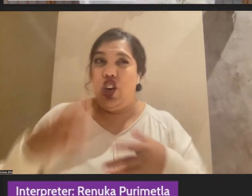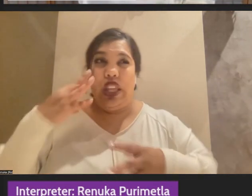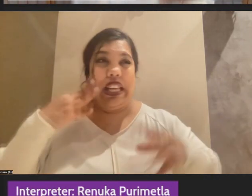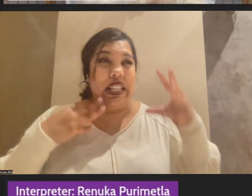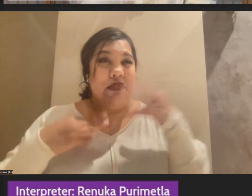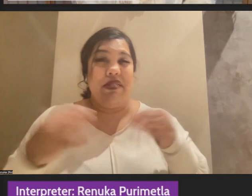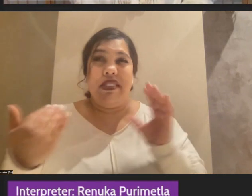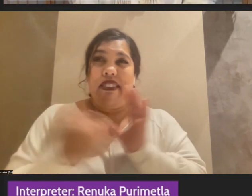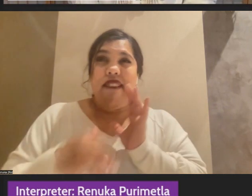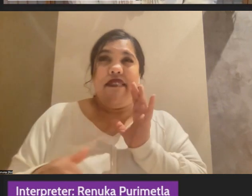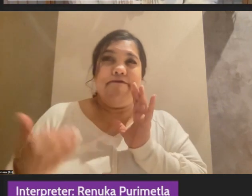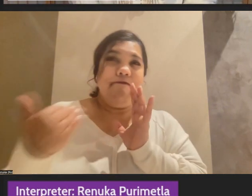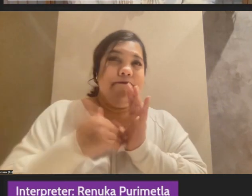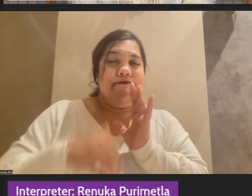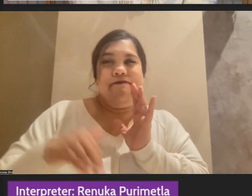and over.